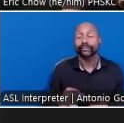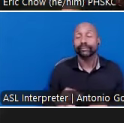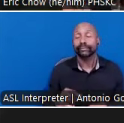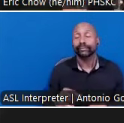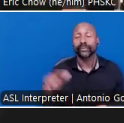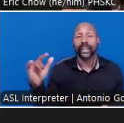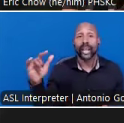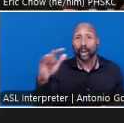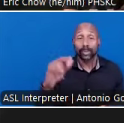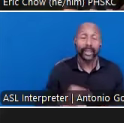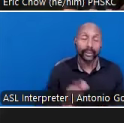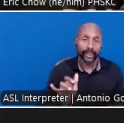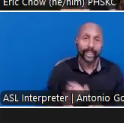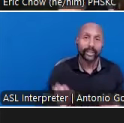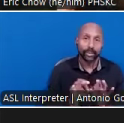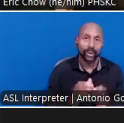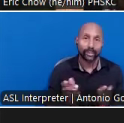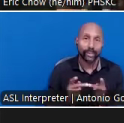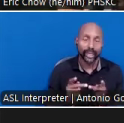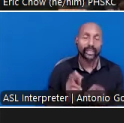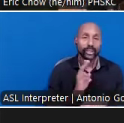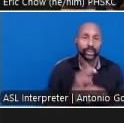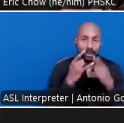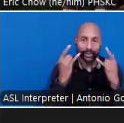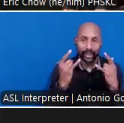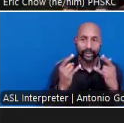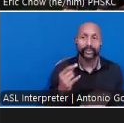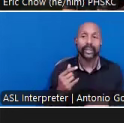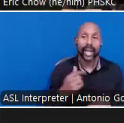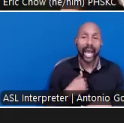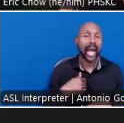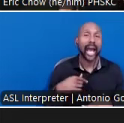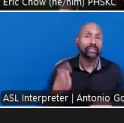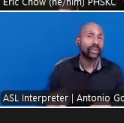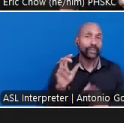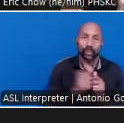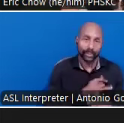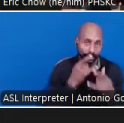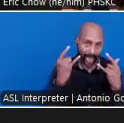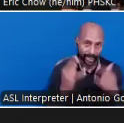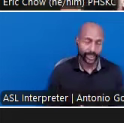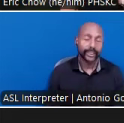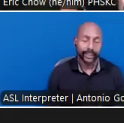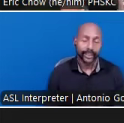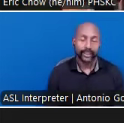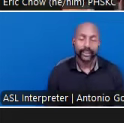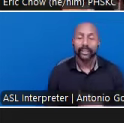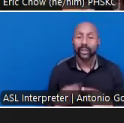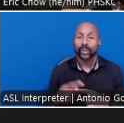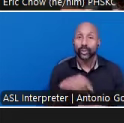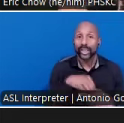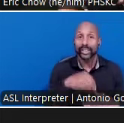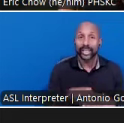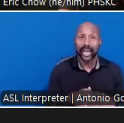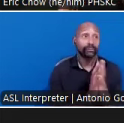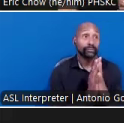place to wear a mask. And I go everywhere with my mask. When you're indoors and in crowded